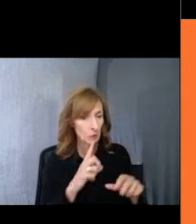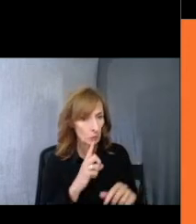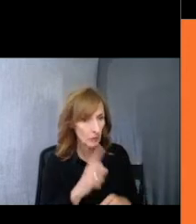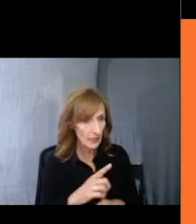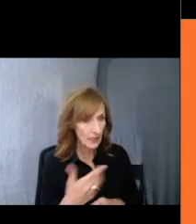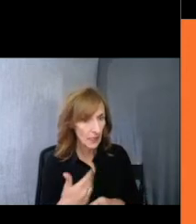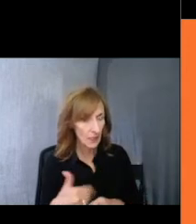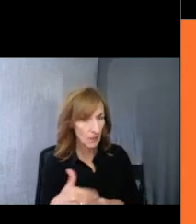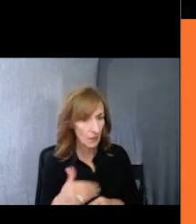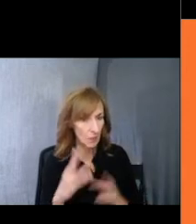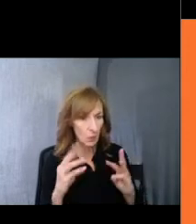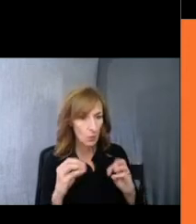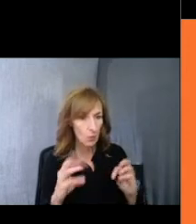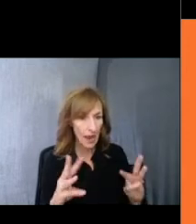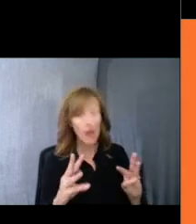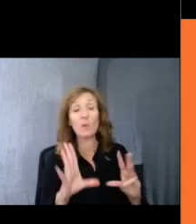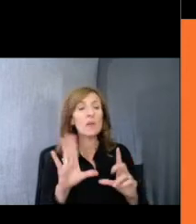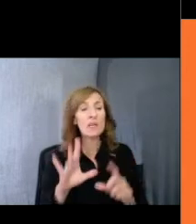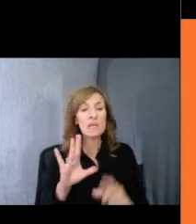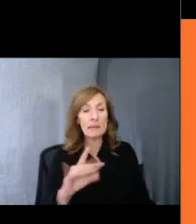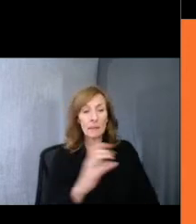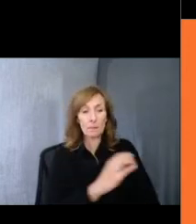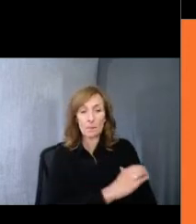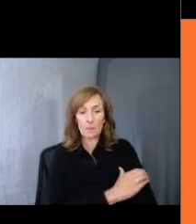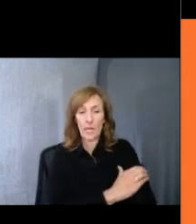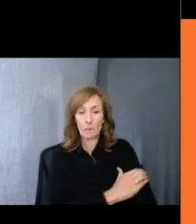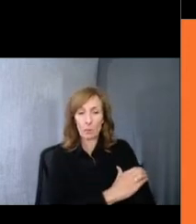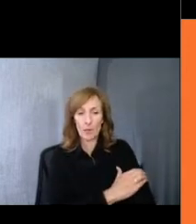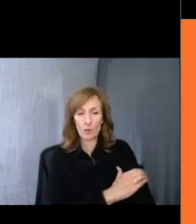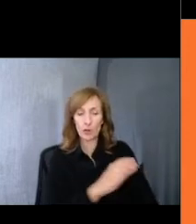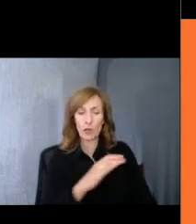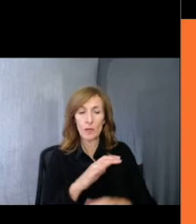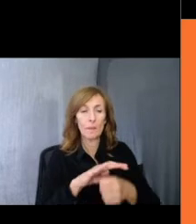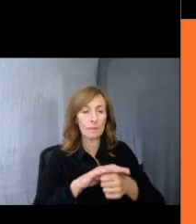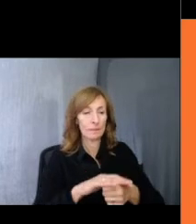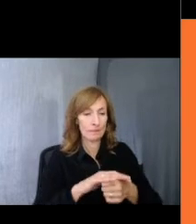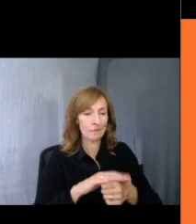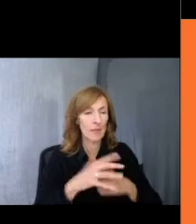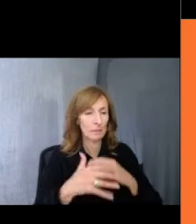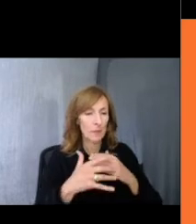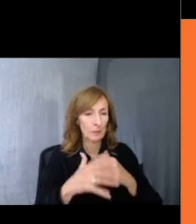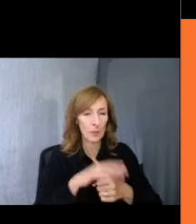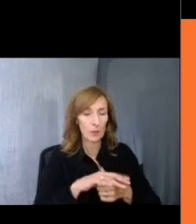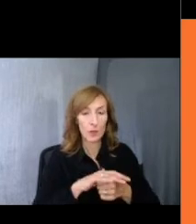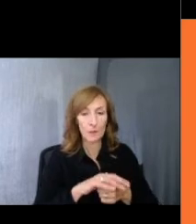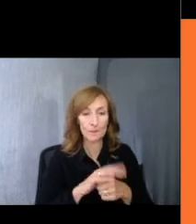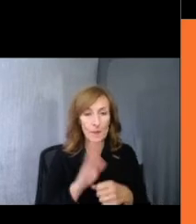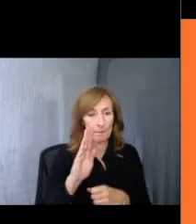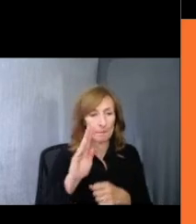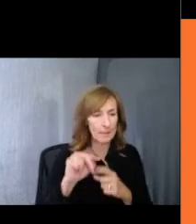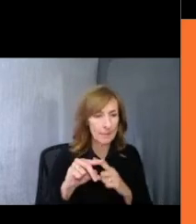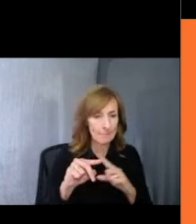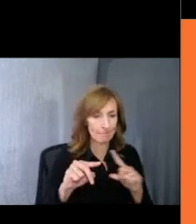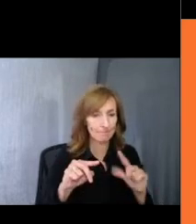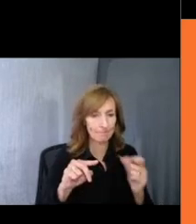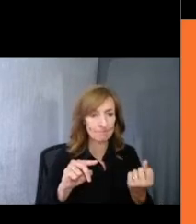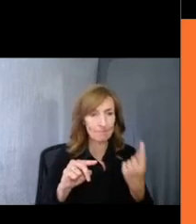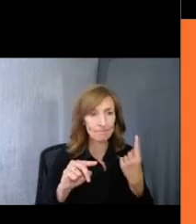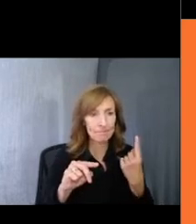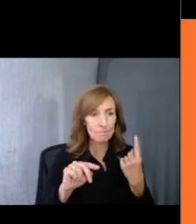little bit about blood pressure, and we're going to talk about this in more depth later, is that unlike in